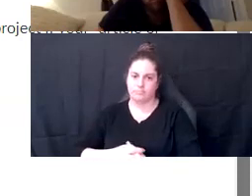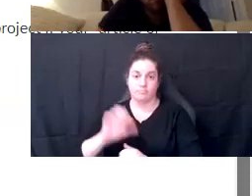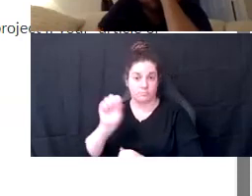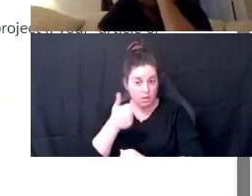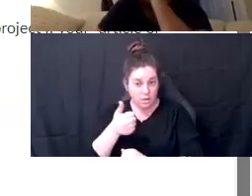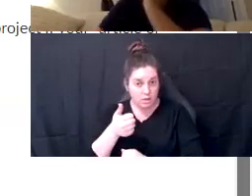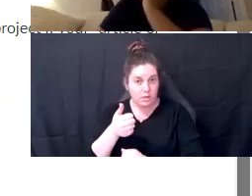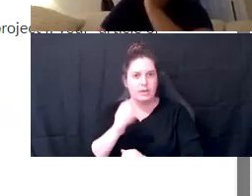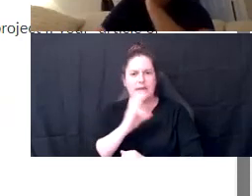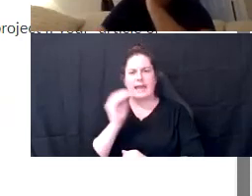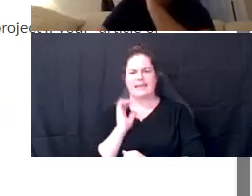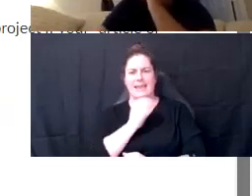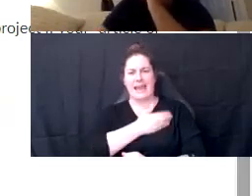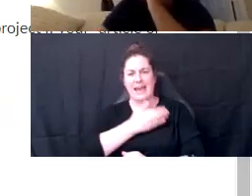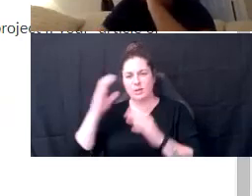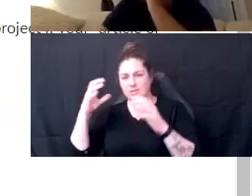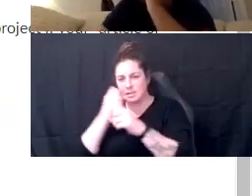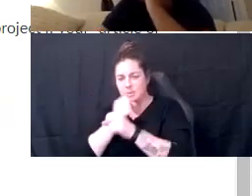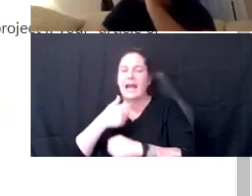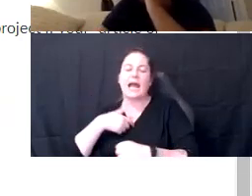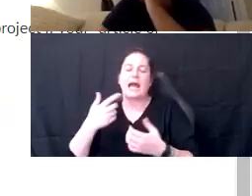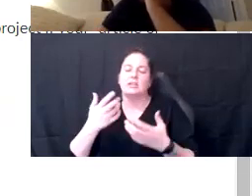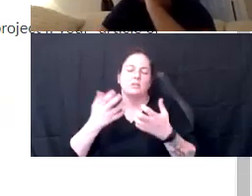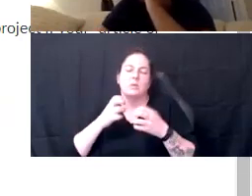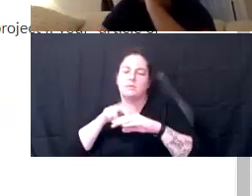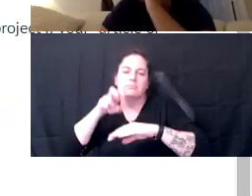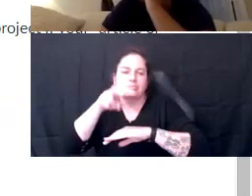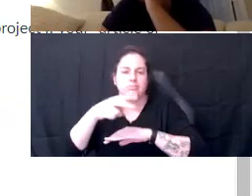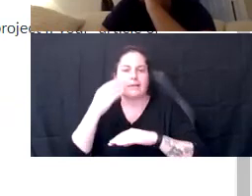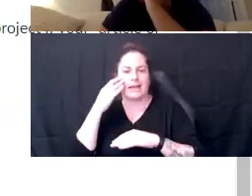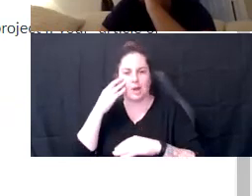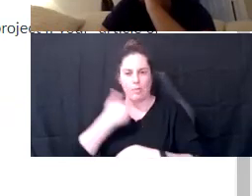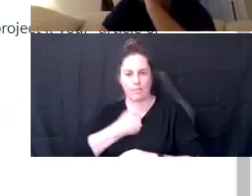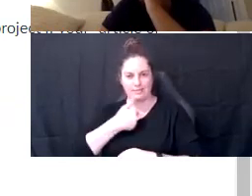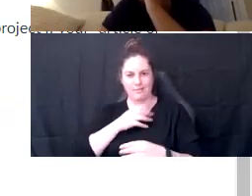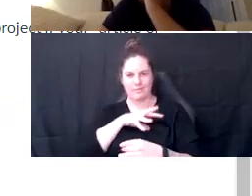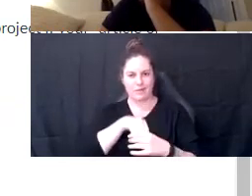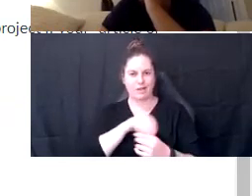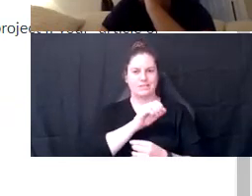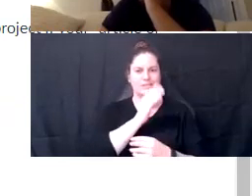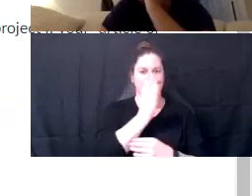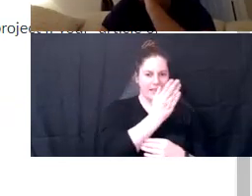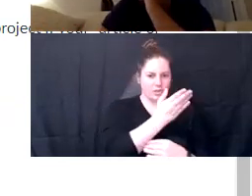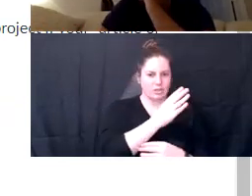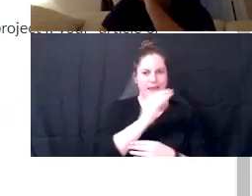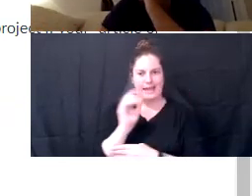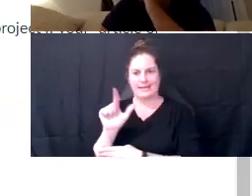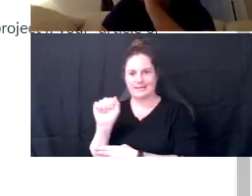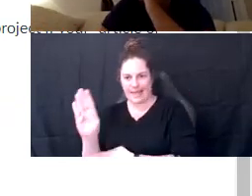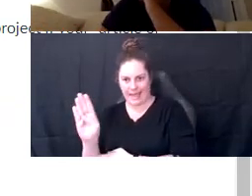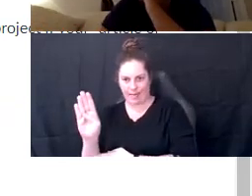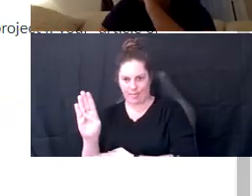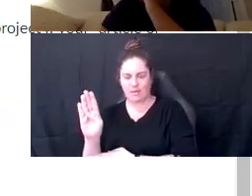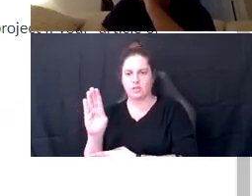In our summary, I'm just trying to get ahead a little bit just because I know I'm in both lecture and lab. Yes. The summary, you just basically want us